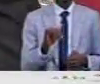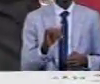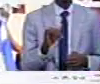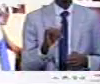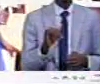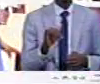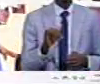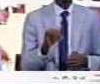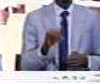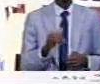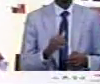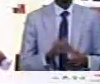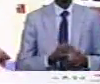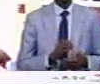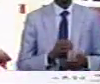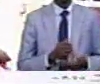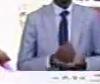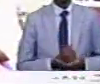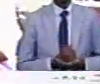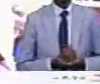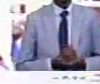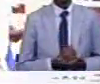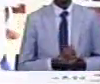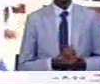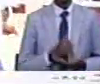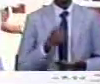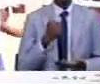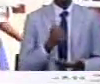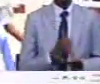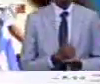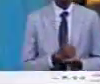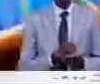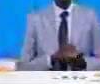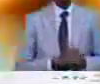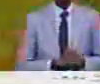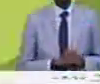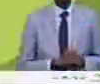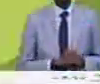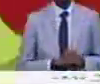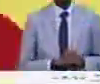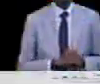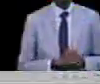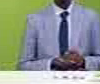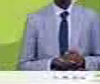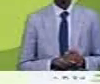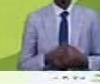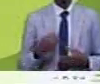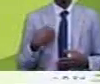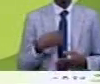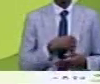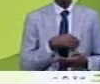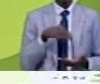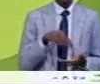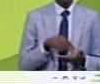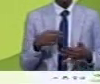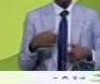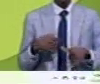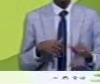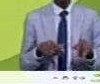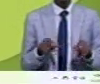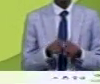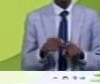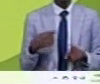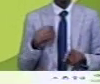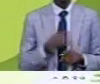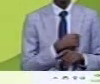shall remain standing as we go to the Lord in prayer. I want us to bless the name of the Lord for